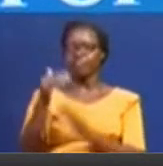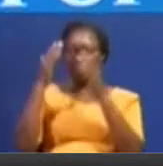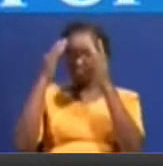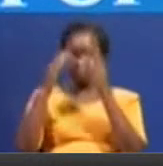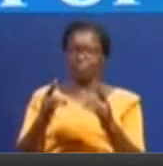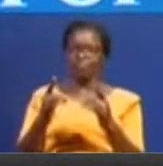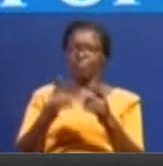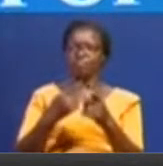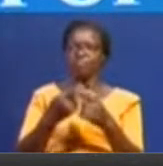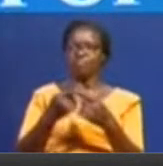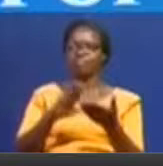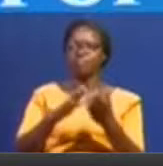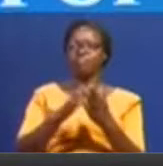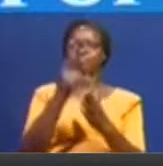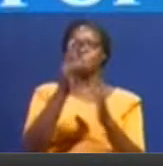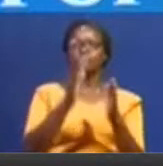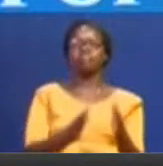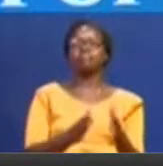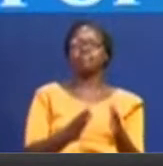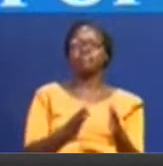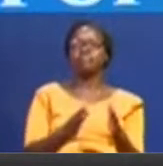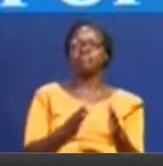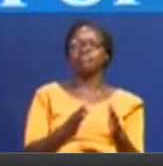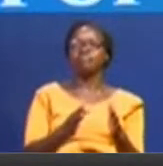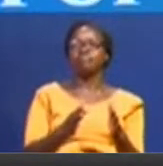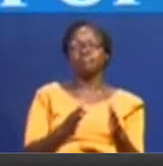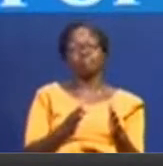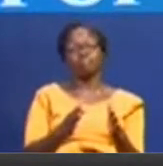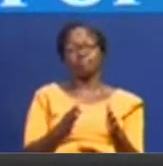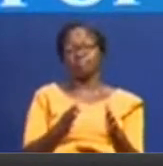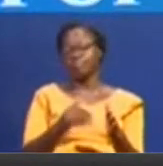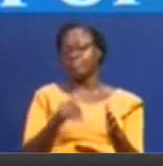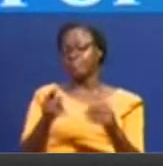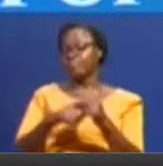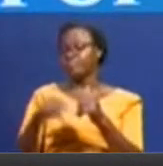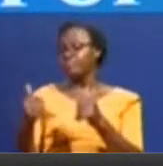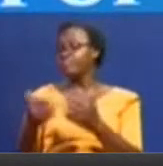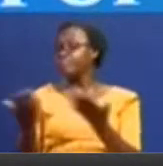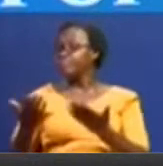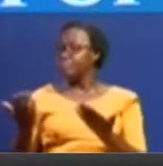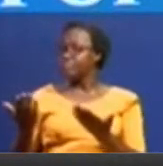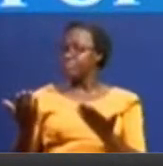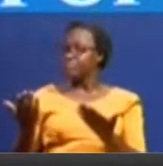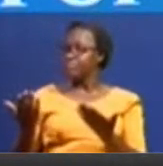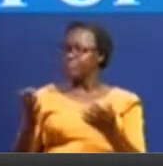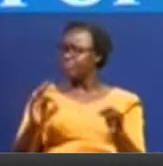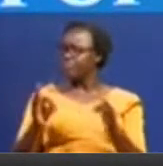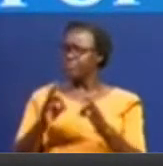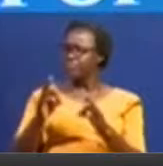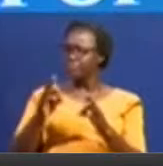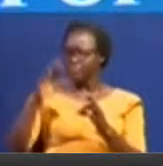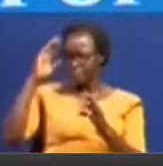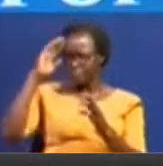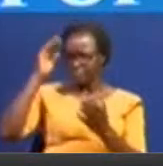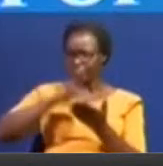decision then being made by one person as against the other 6? So those affairs need to be relooked into